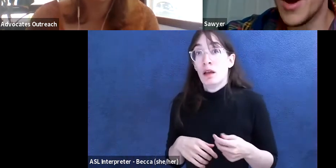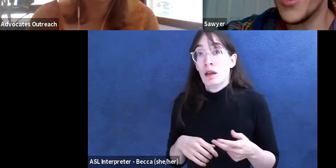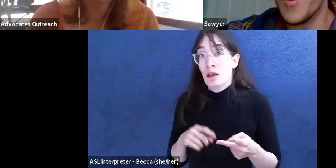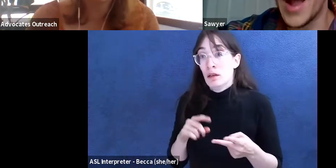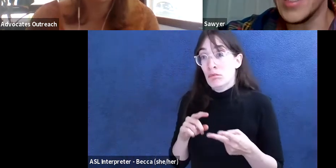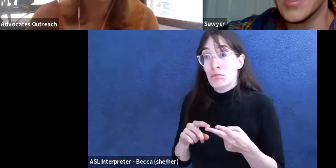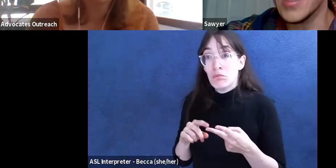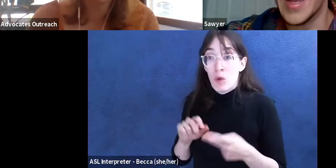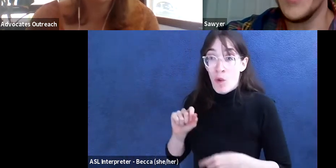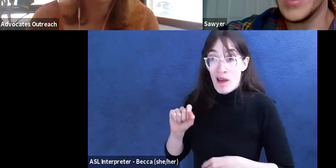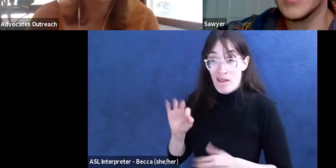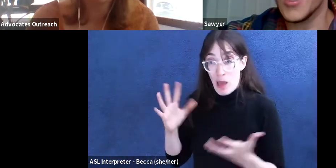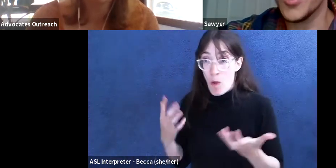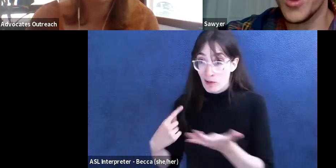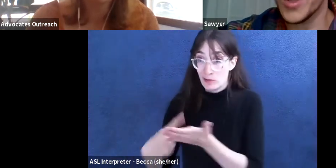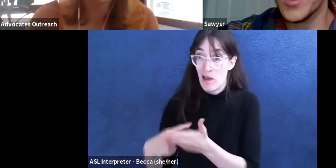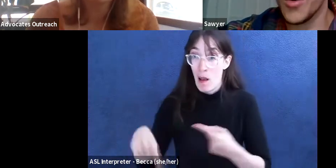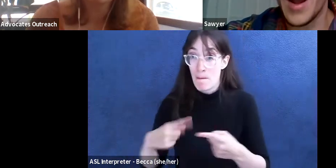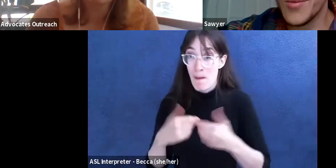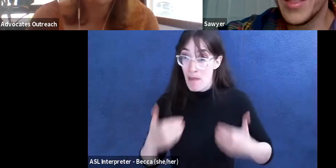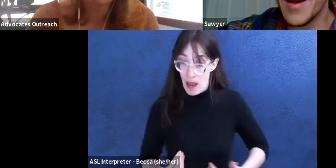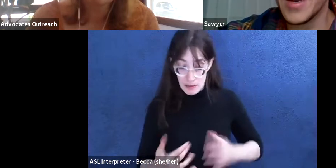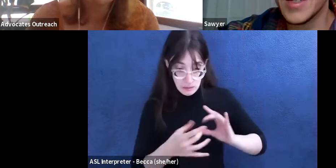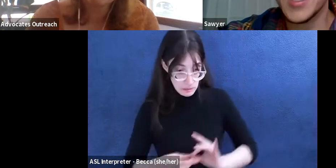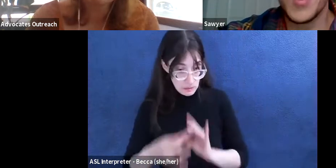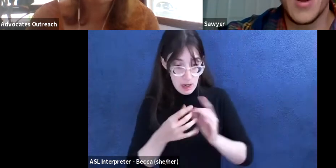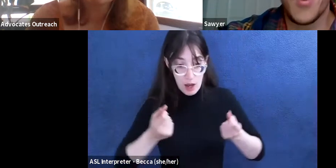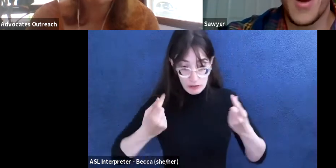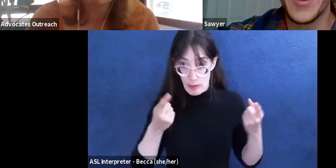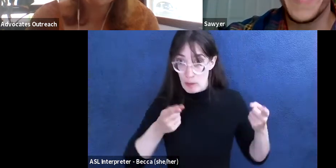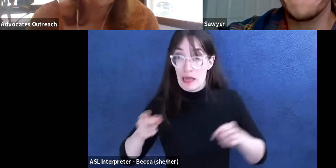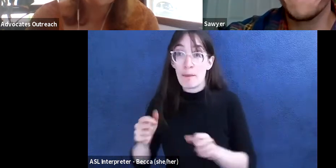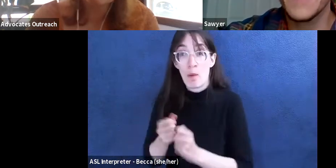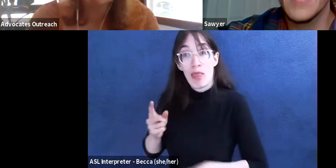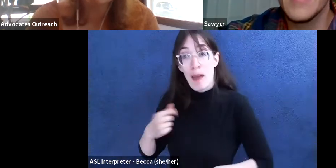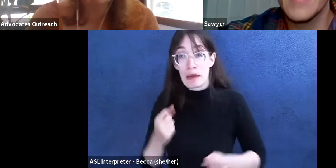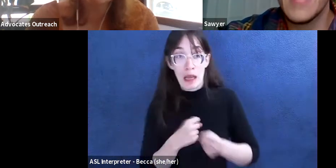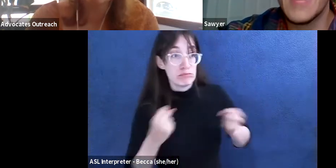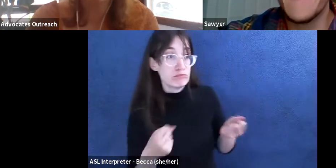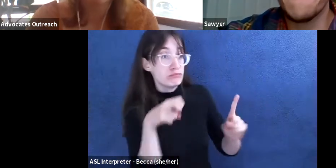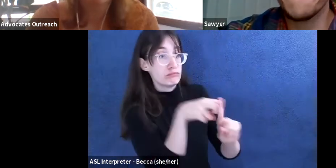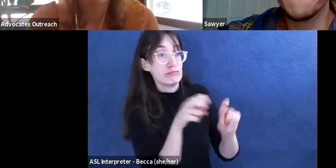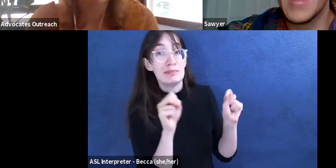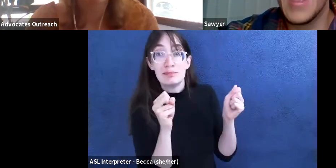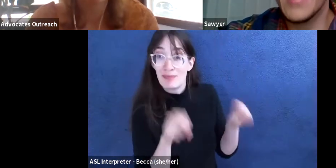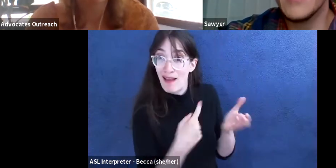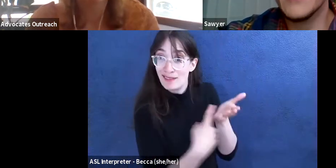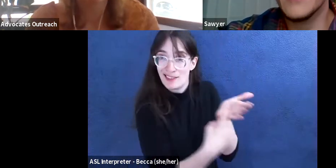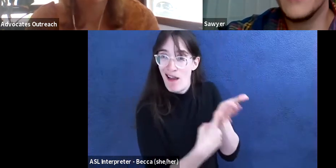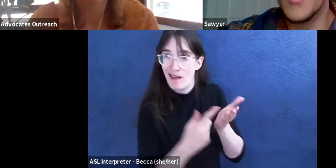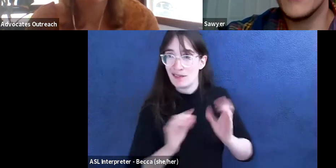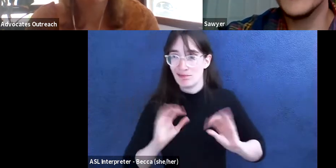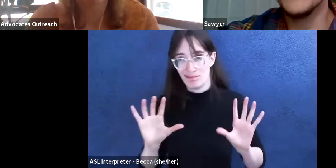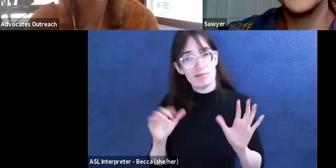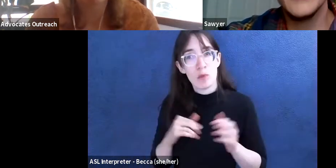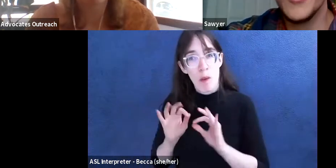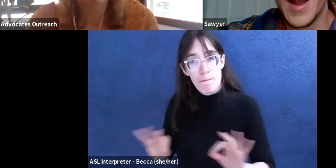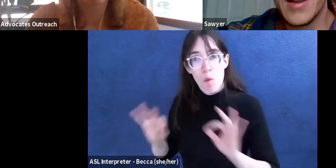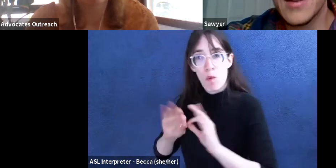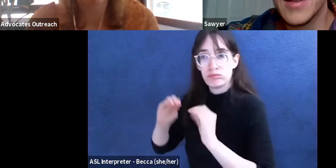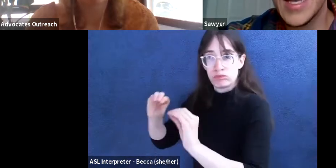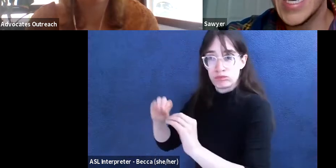the daycare providers were kind of like, okay, well, do you want a different cookie or what? What's going on? They thought it